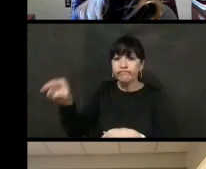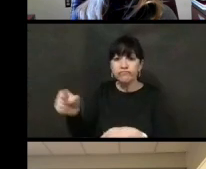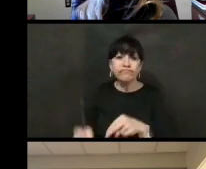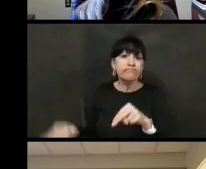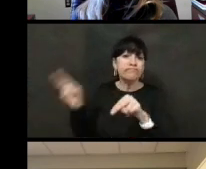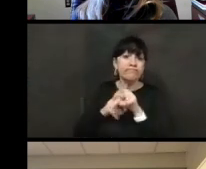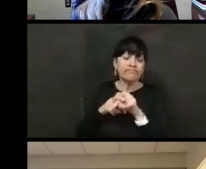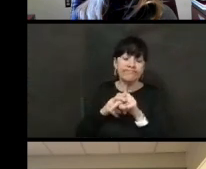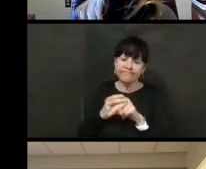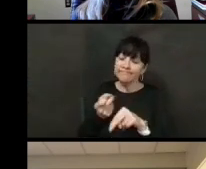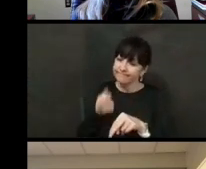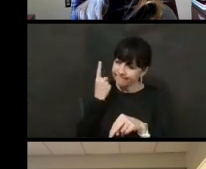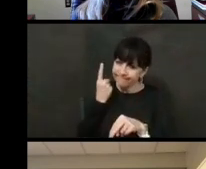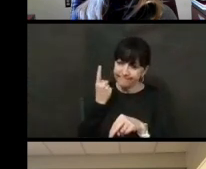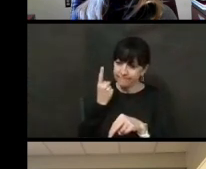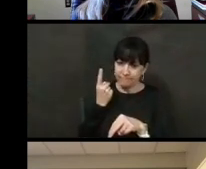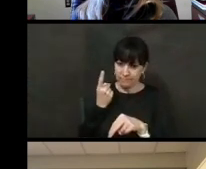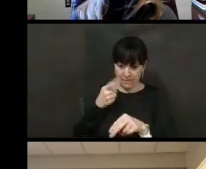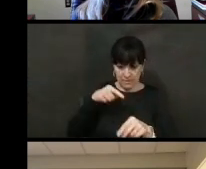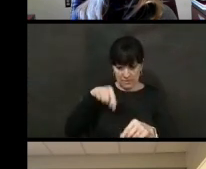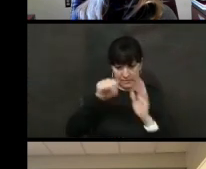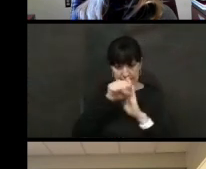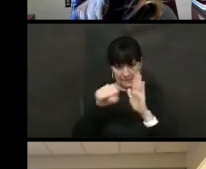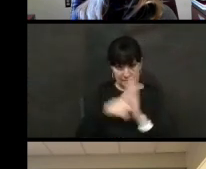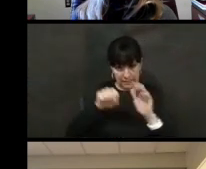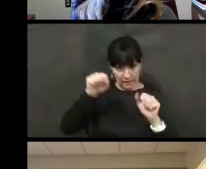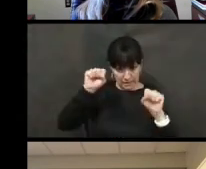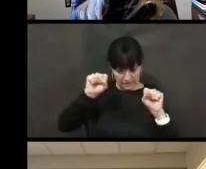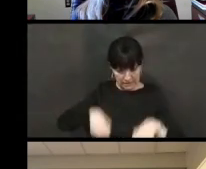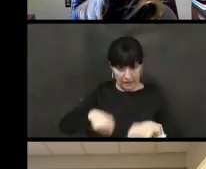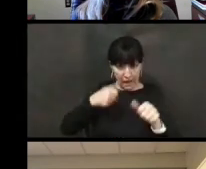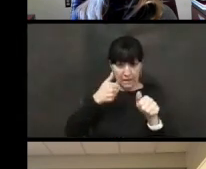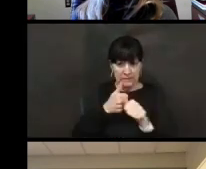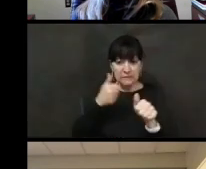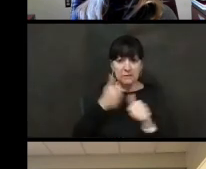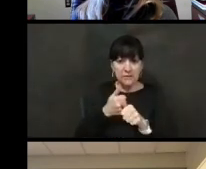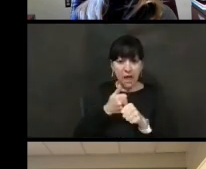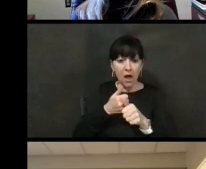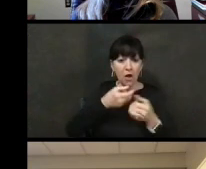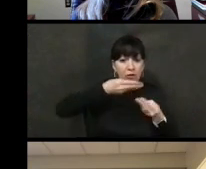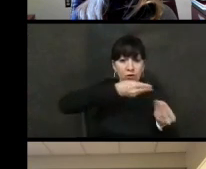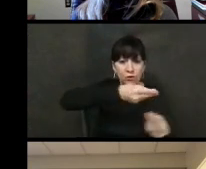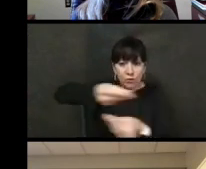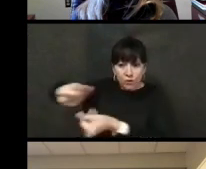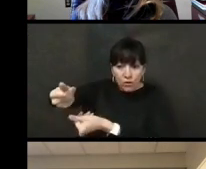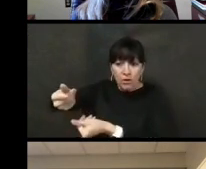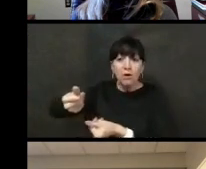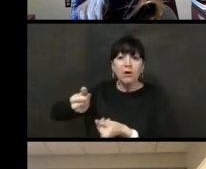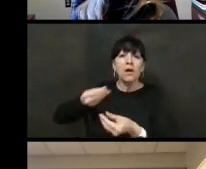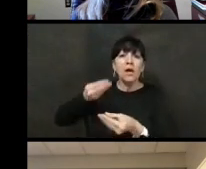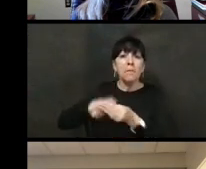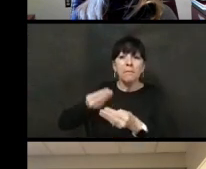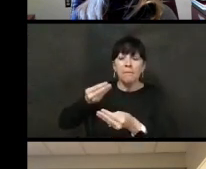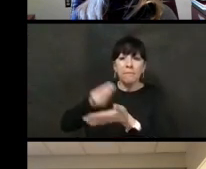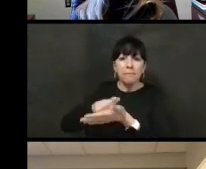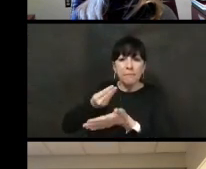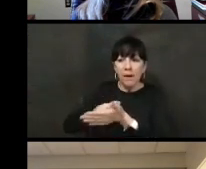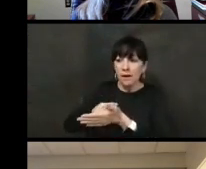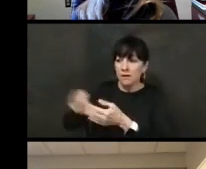federal government in their role. There are going to be other changes to the CARES Act that we're going to see coming down the pipe